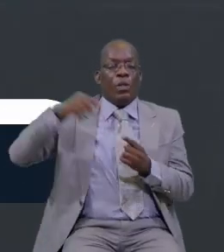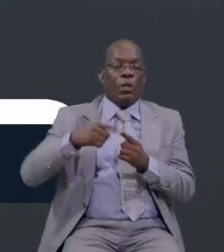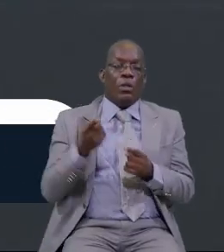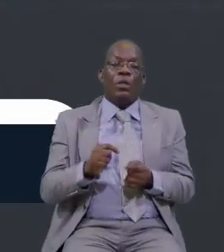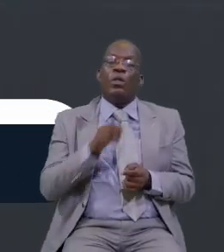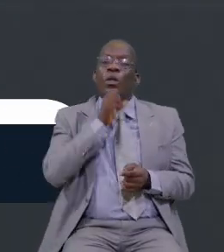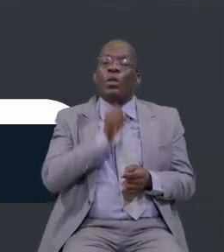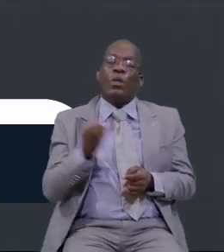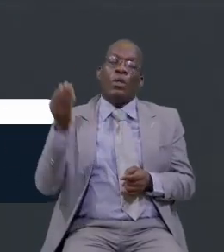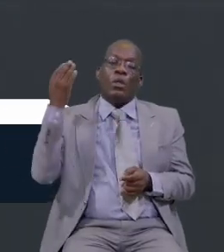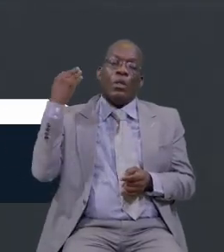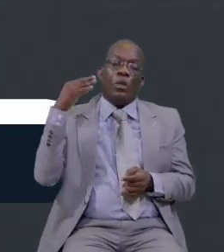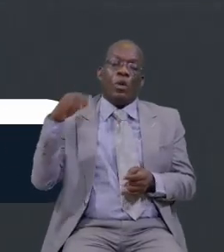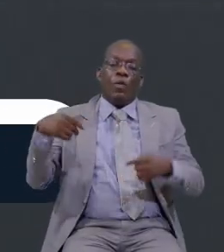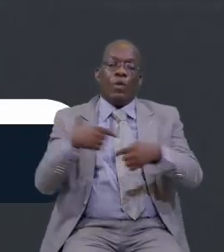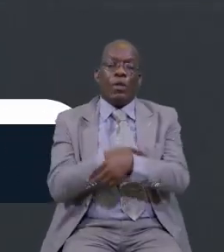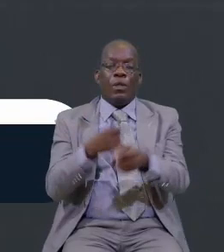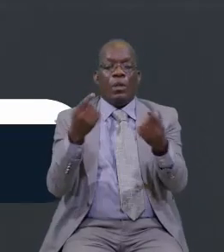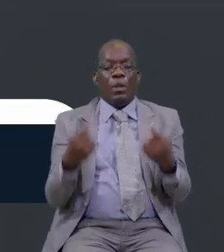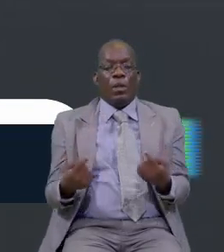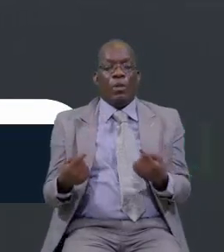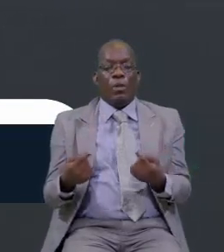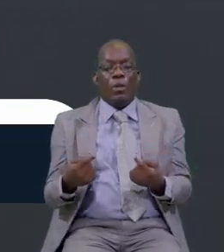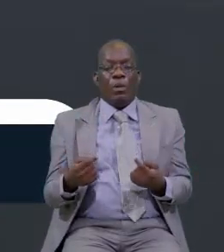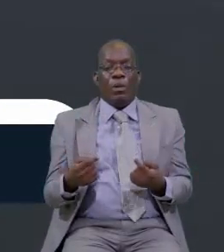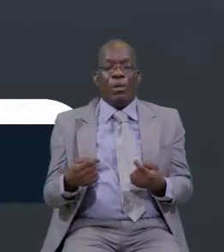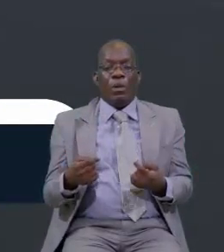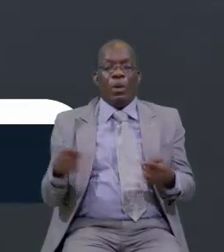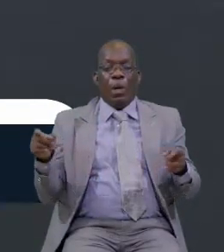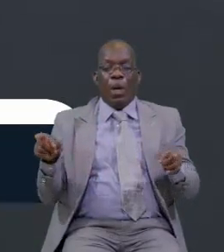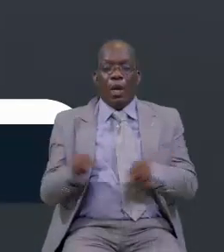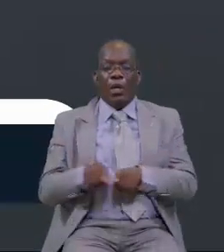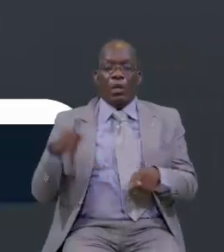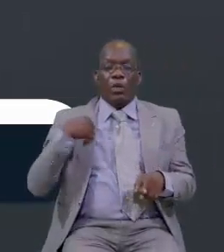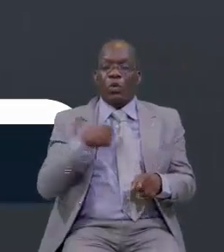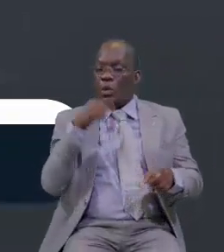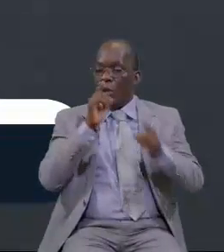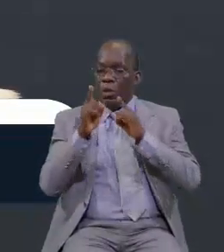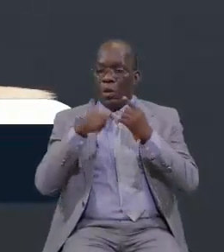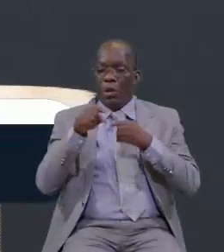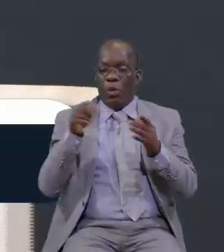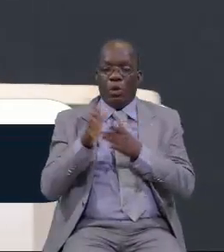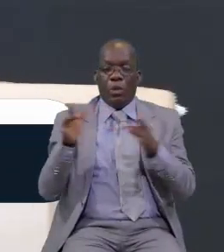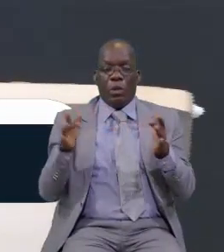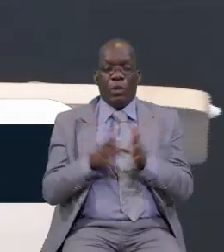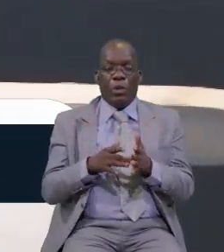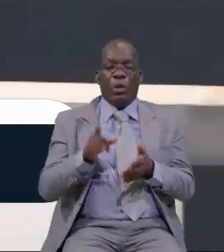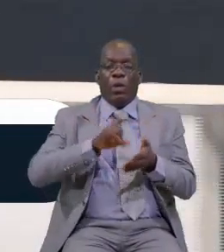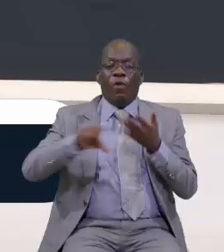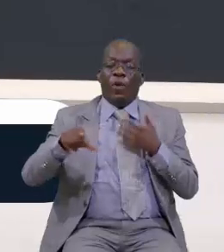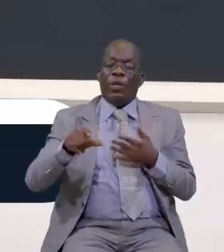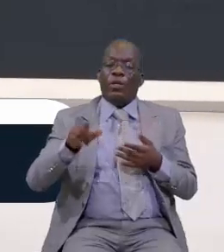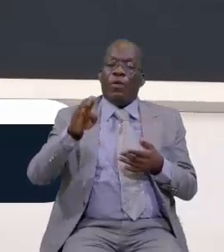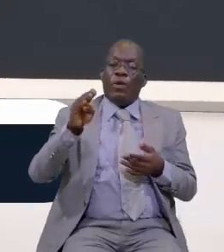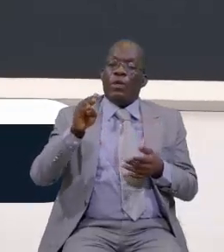of Days came. And that's referring to Jesus. Verse 14 is referring to God the Father.